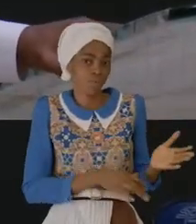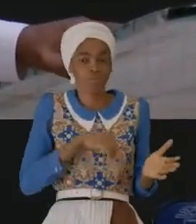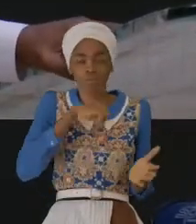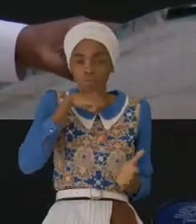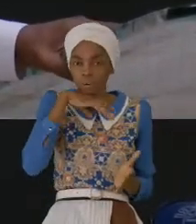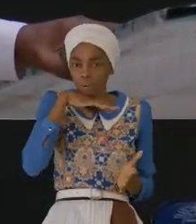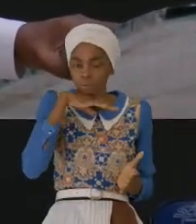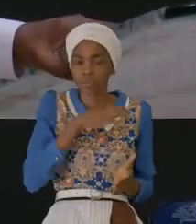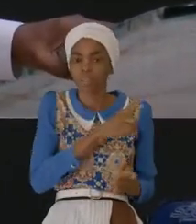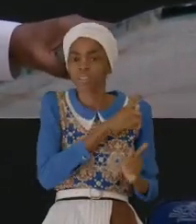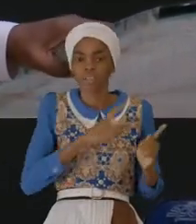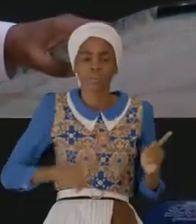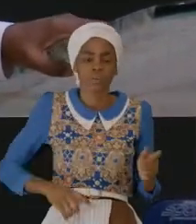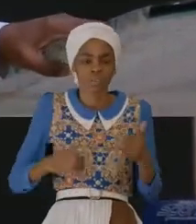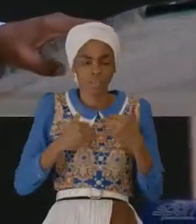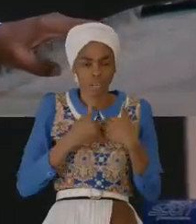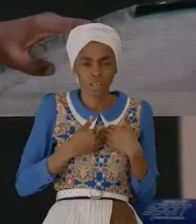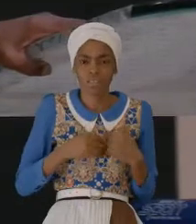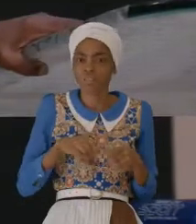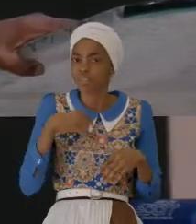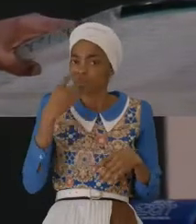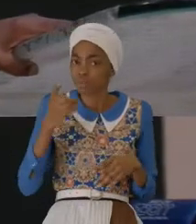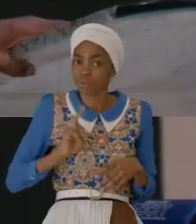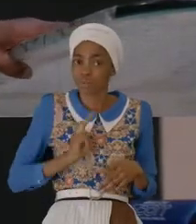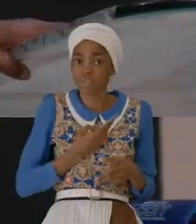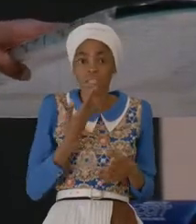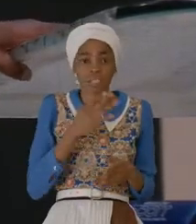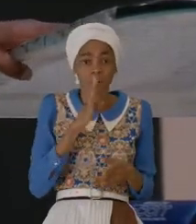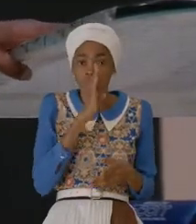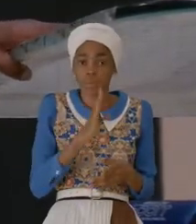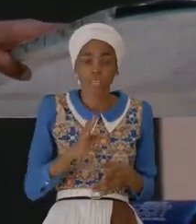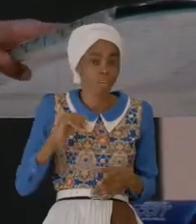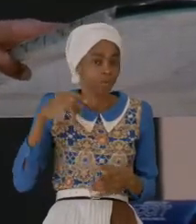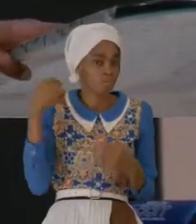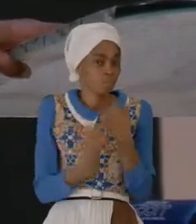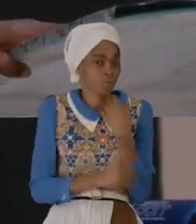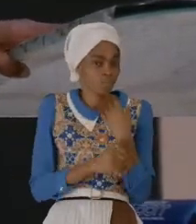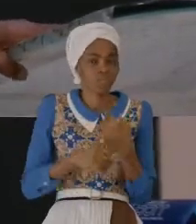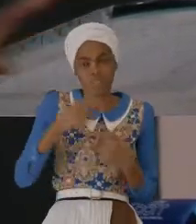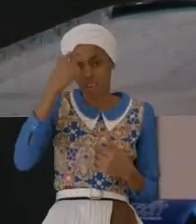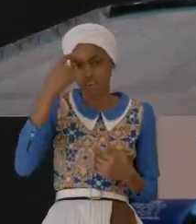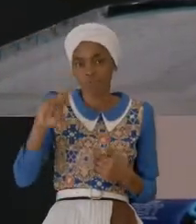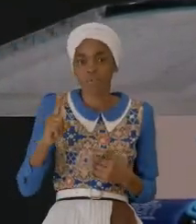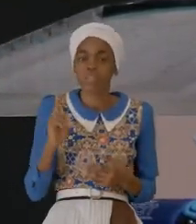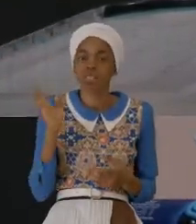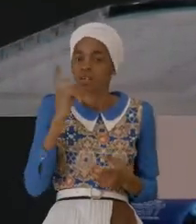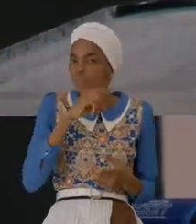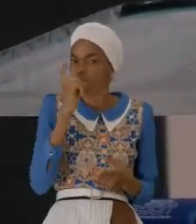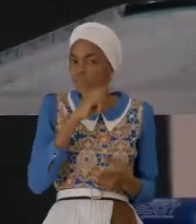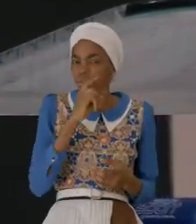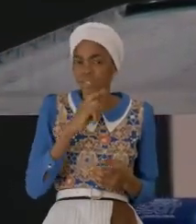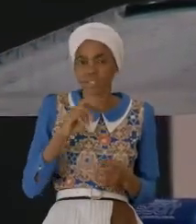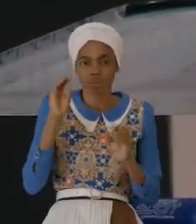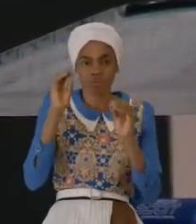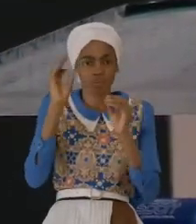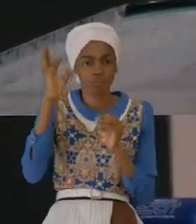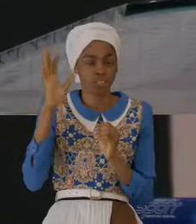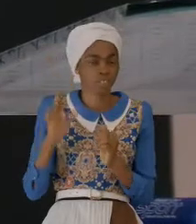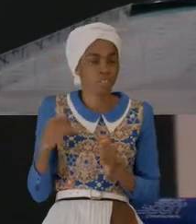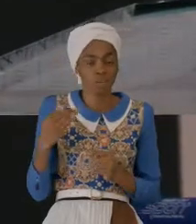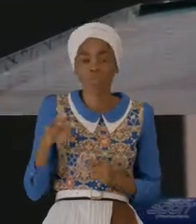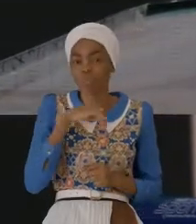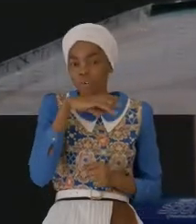has assured us there will be punishment for the false preachers of corruption number two